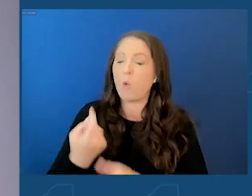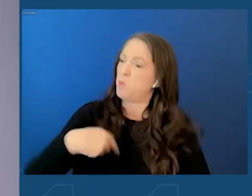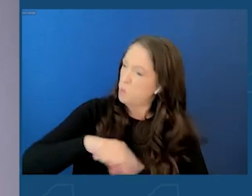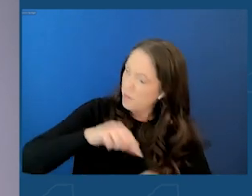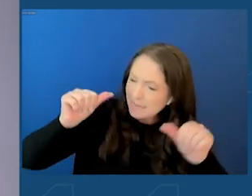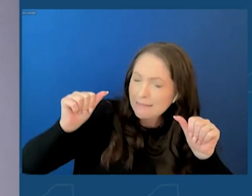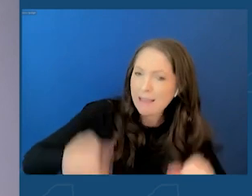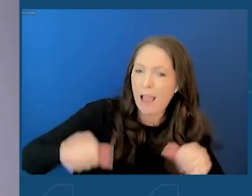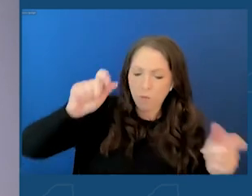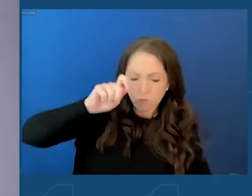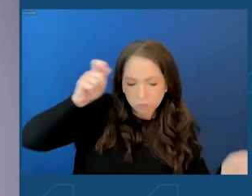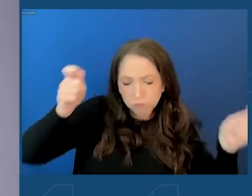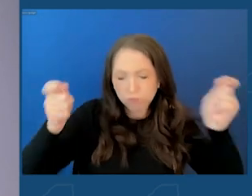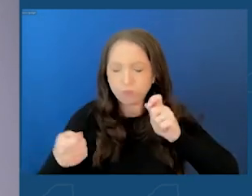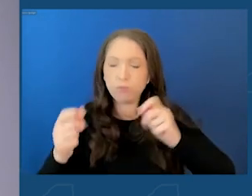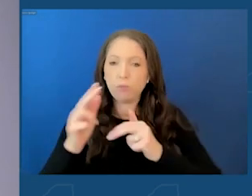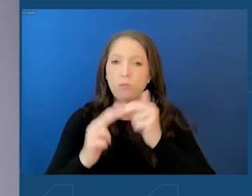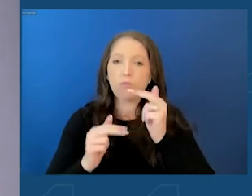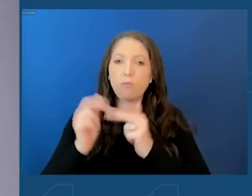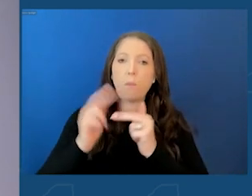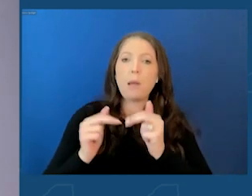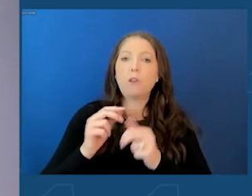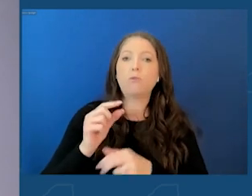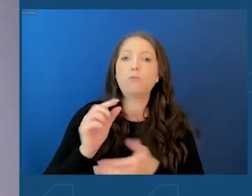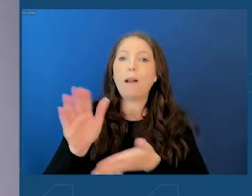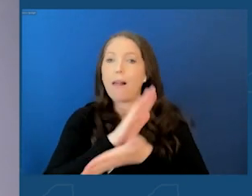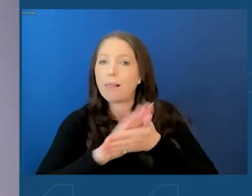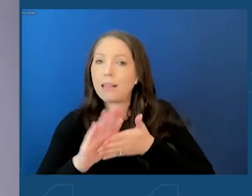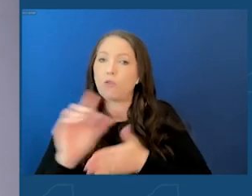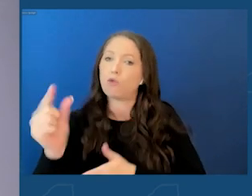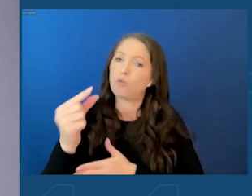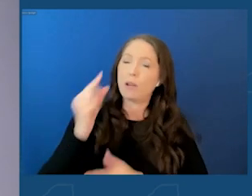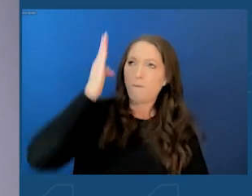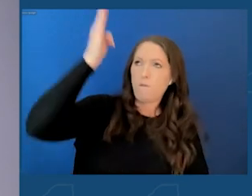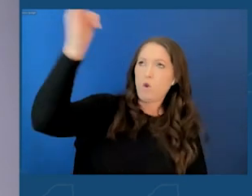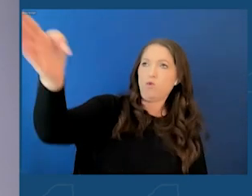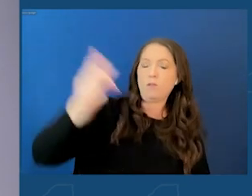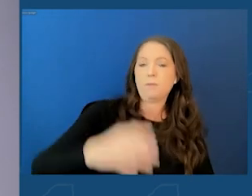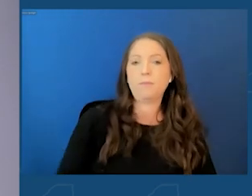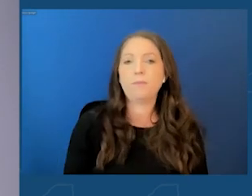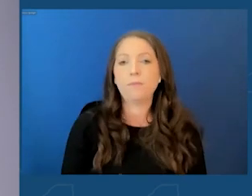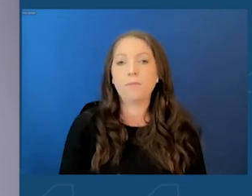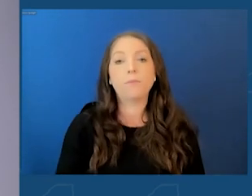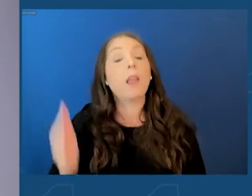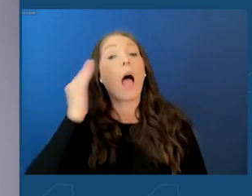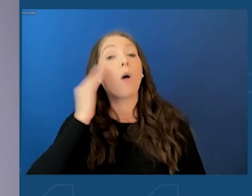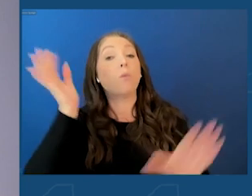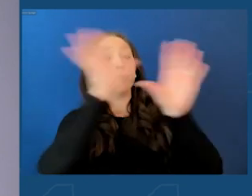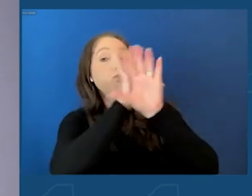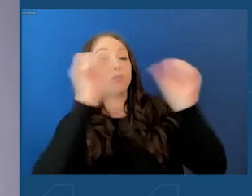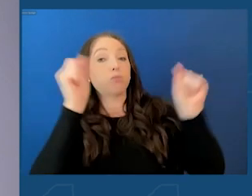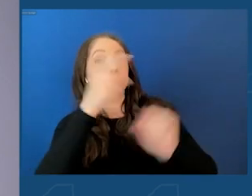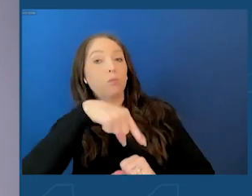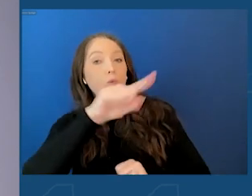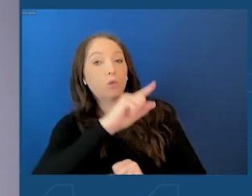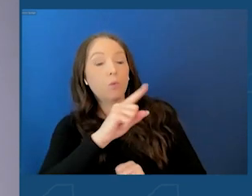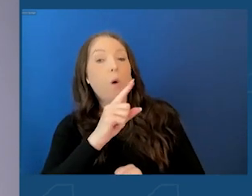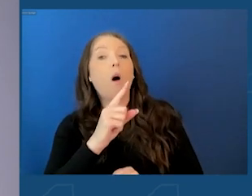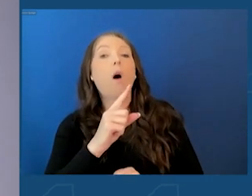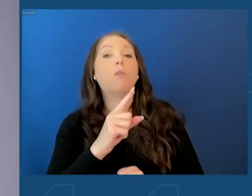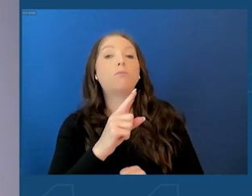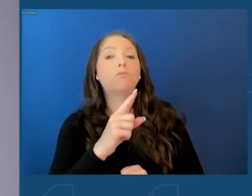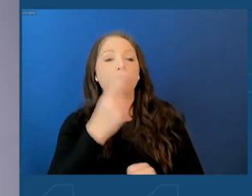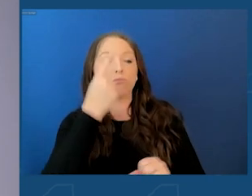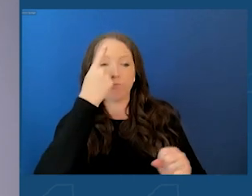greener, cleaner future for all. I know that the Biden administration shares the U.S. Climate Alliance's commitment